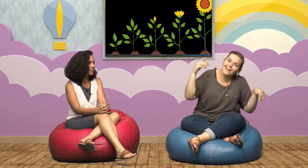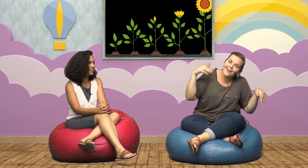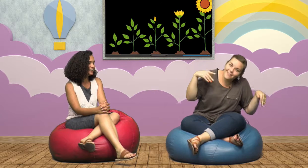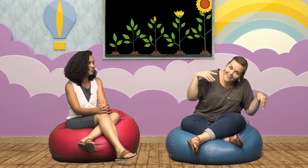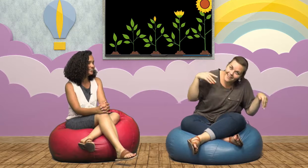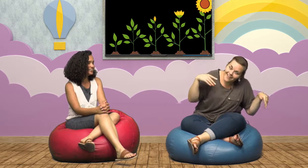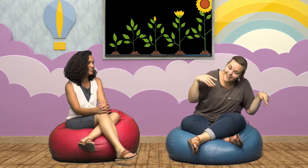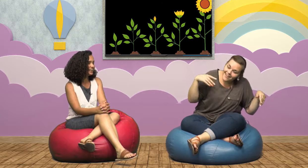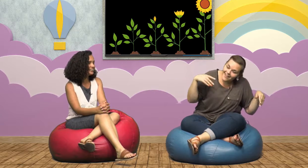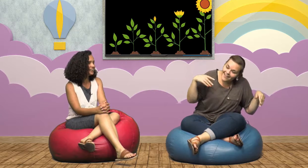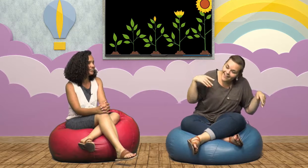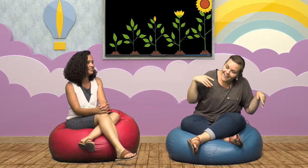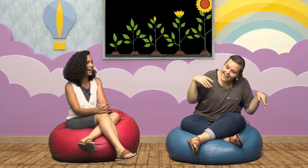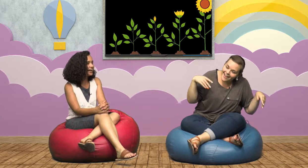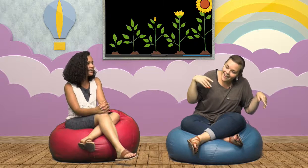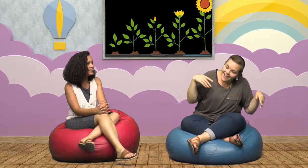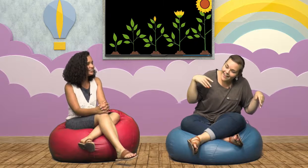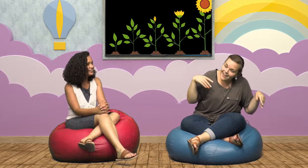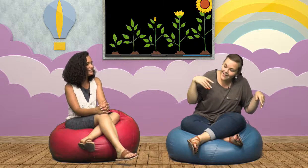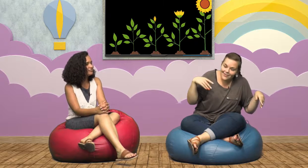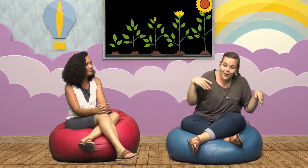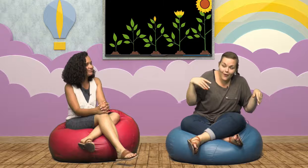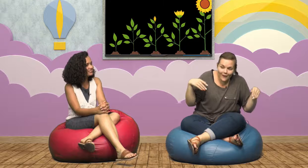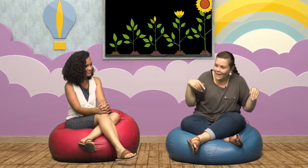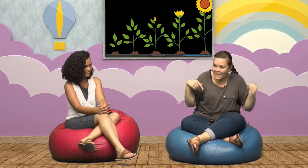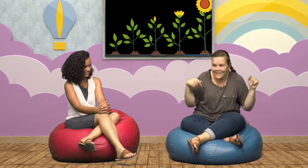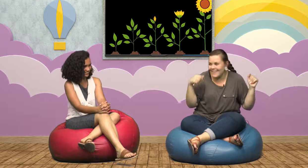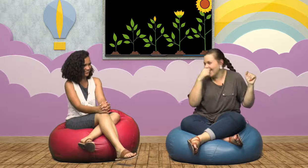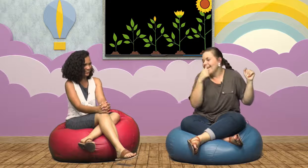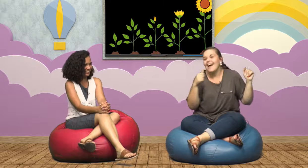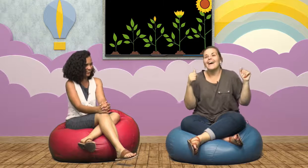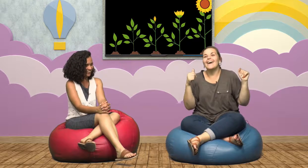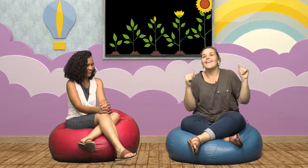Took me over. And I'll die. No.